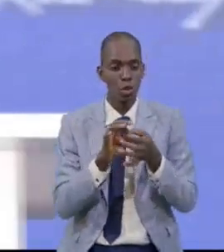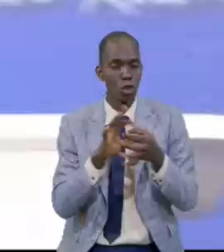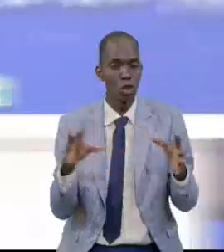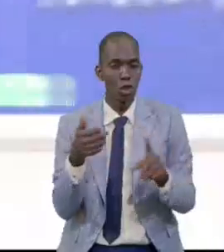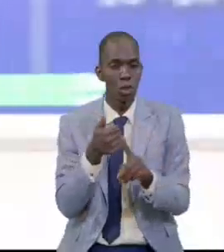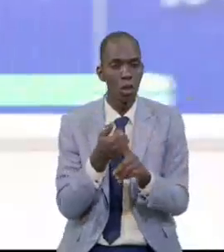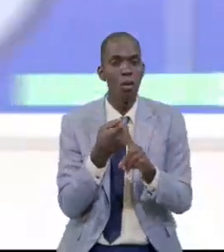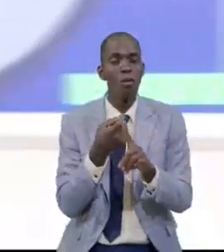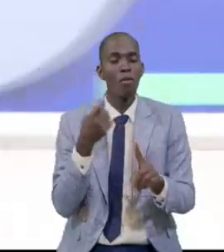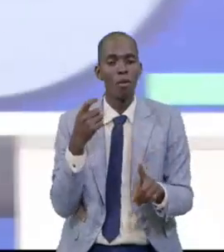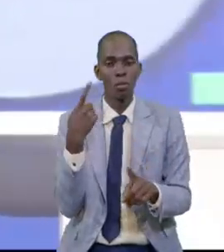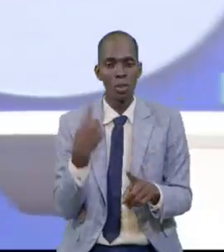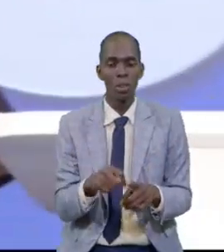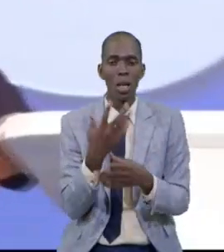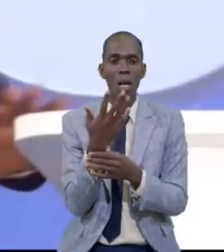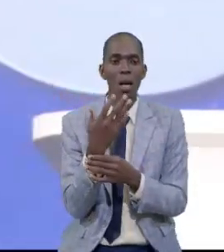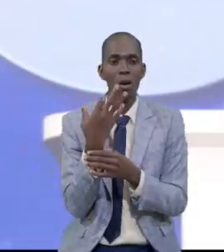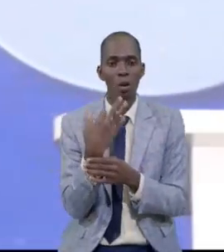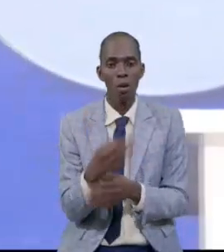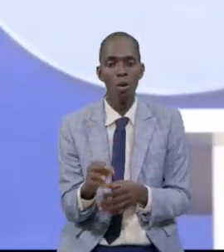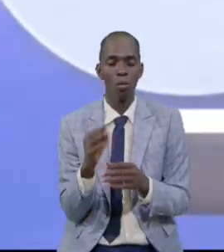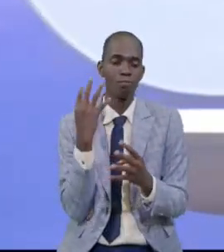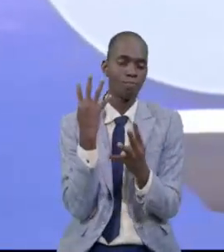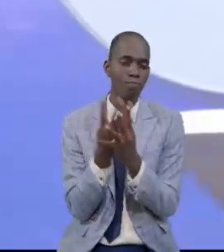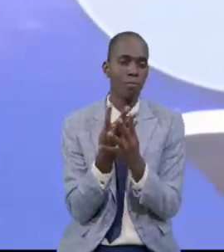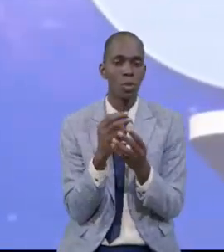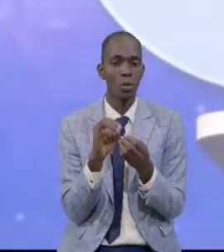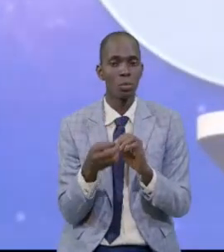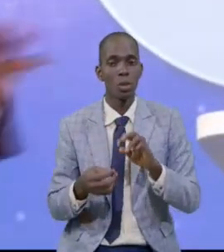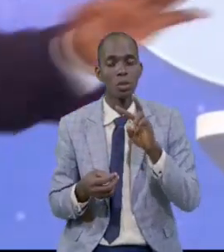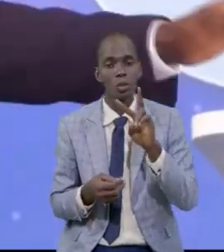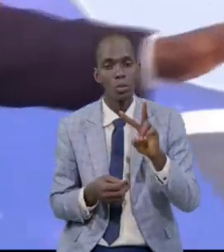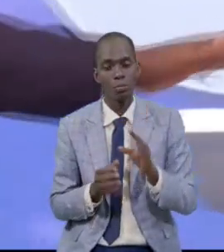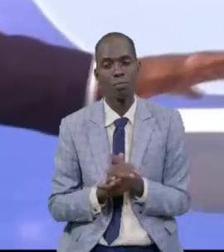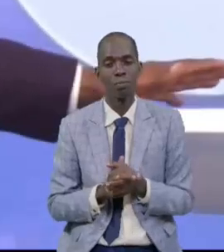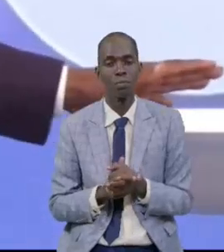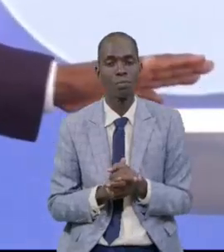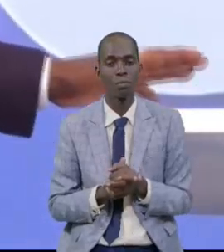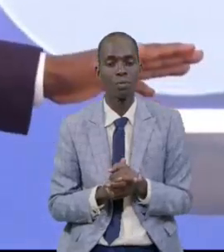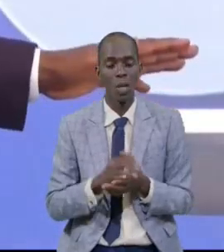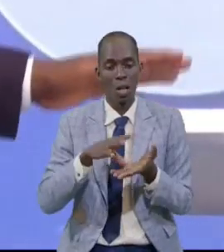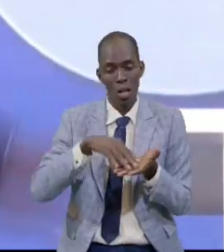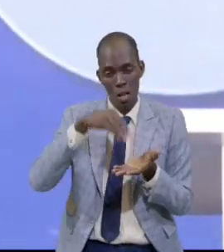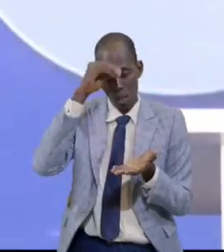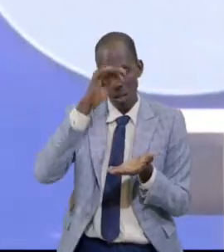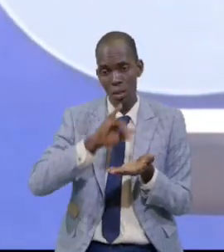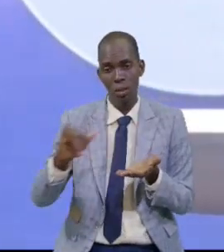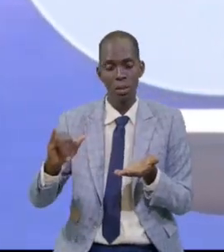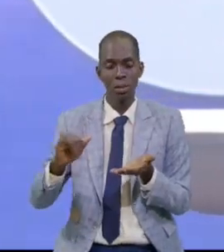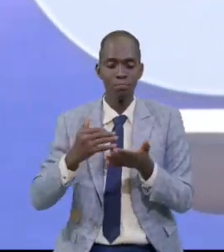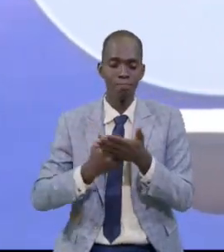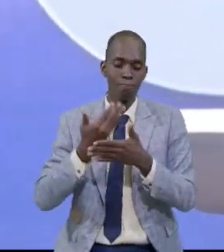banks of captivity. Number two, learning beyond yourself the